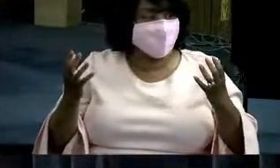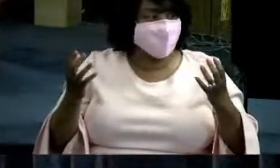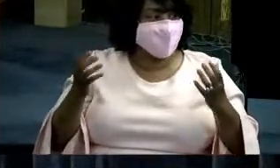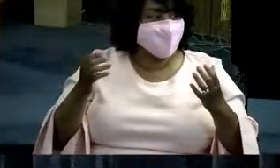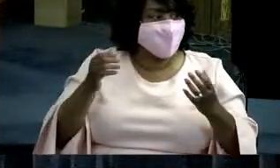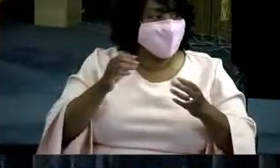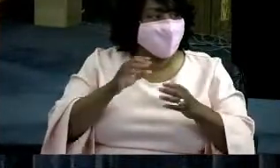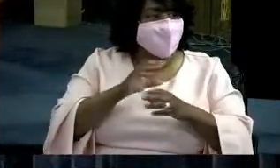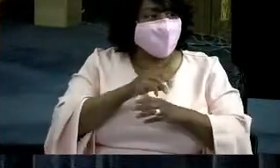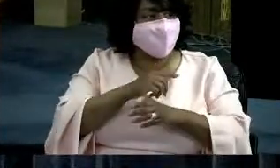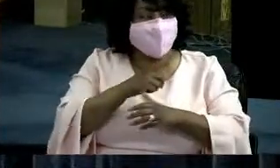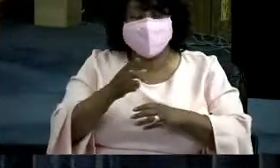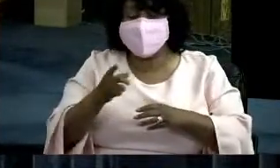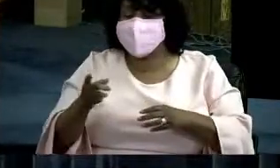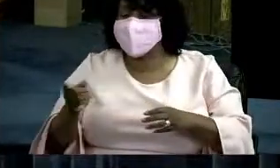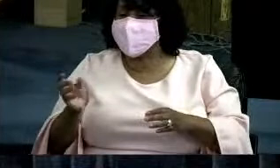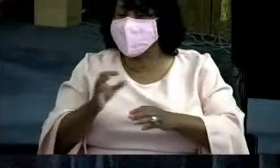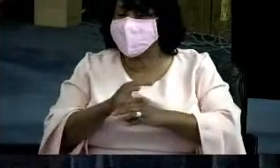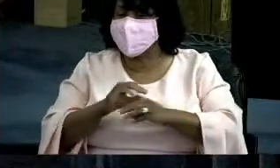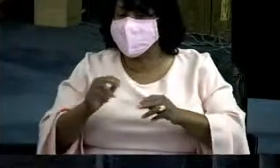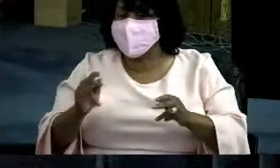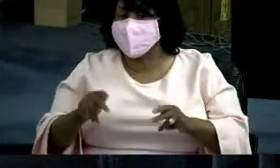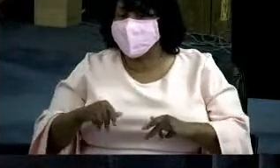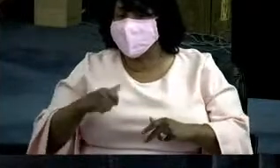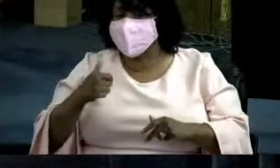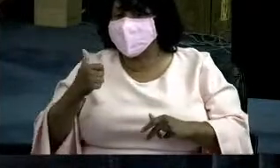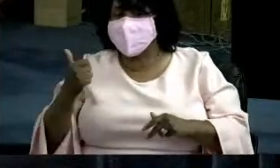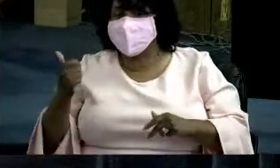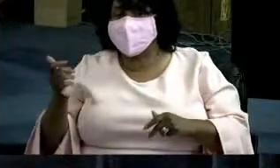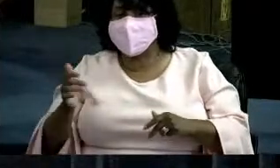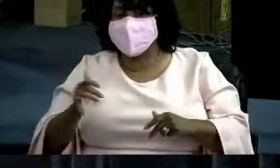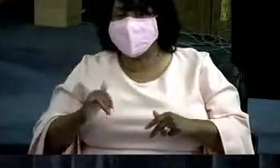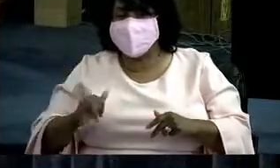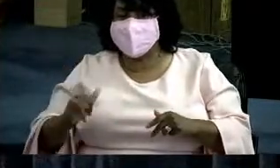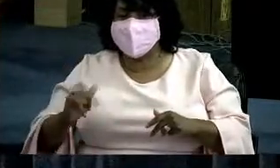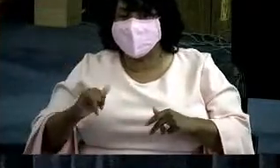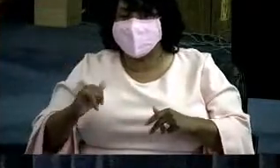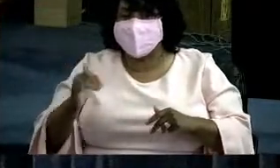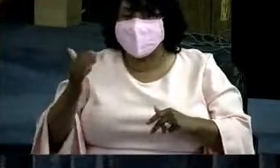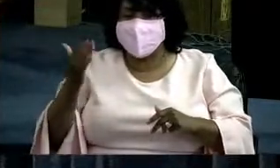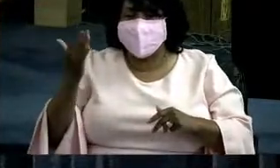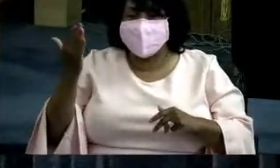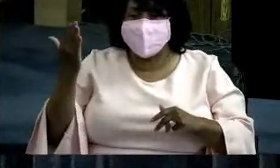There is no one else like you.